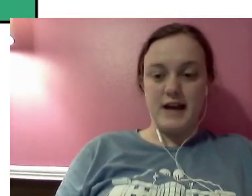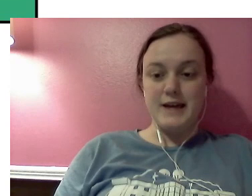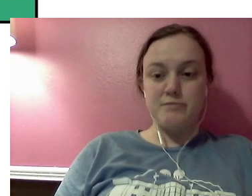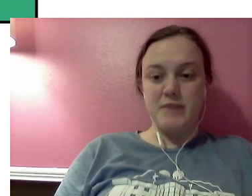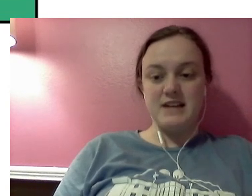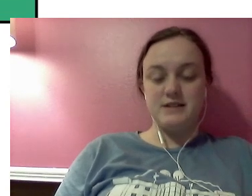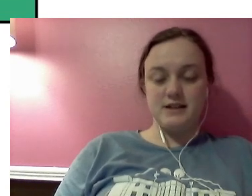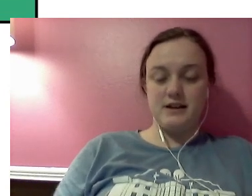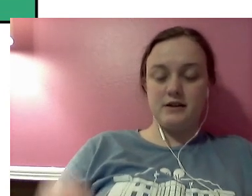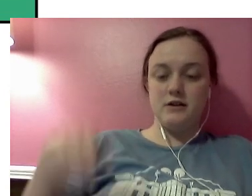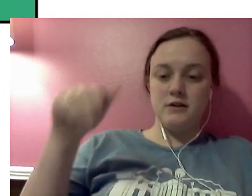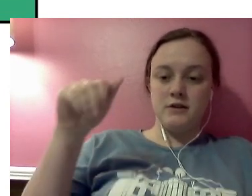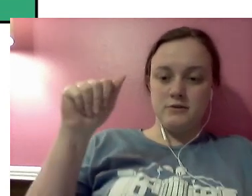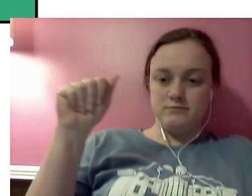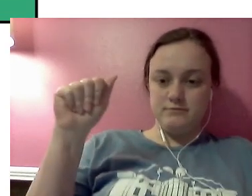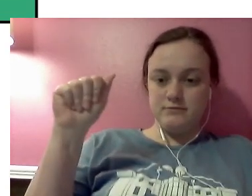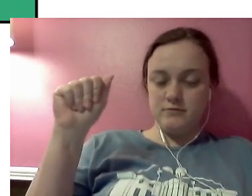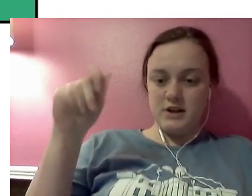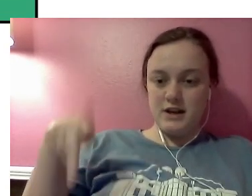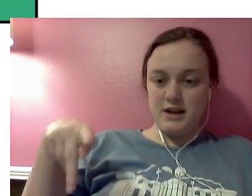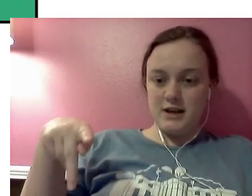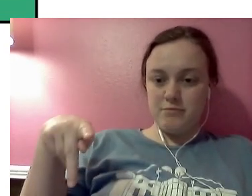initials, A-P-T.